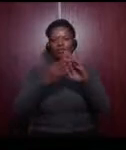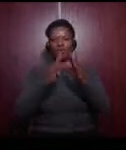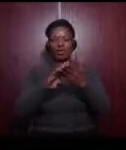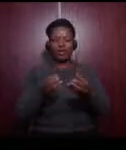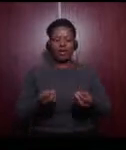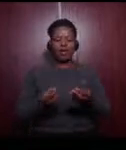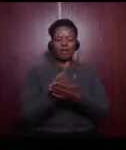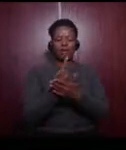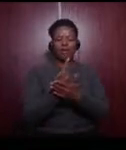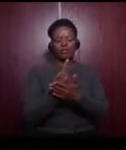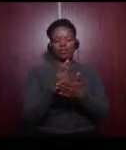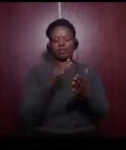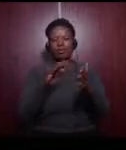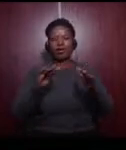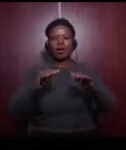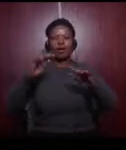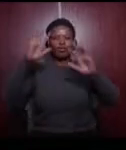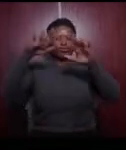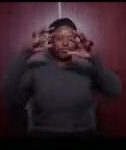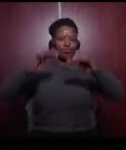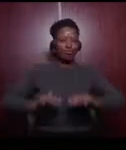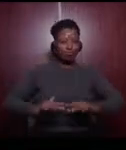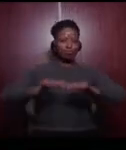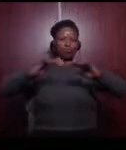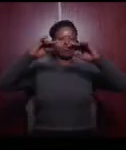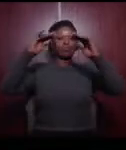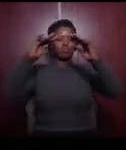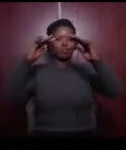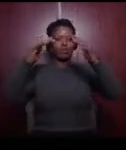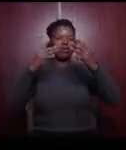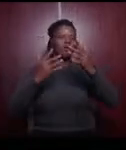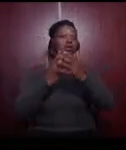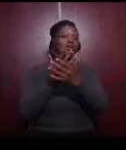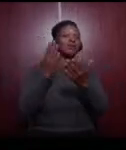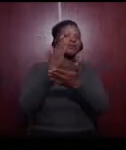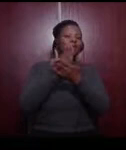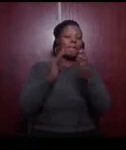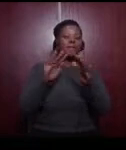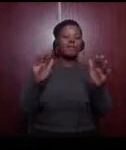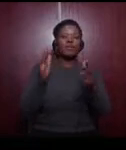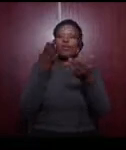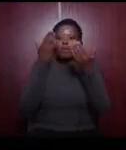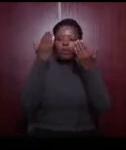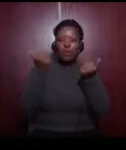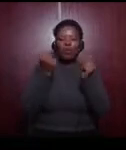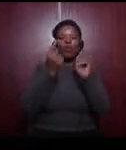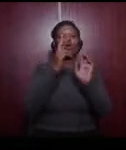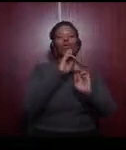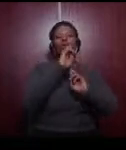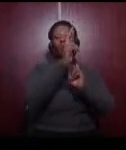rain. Most people, they don't even know where to report or such matters.